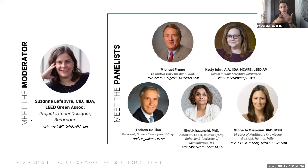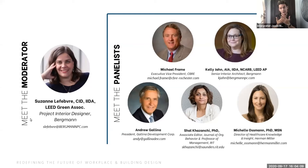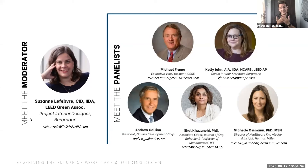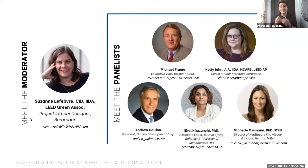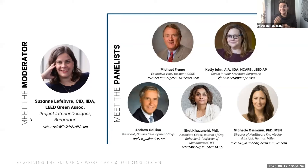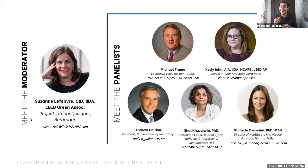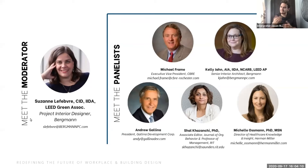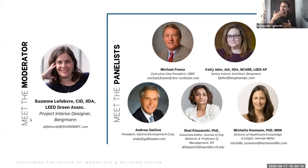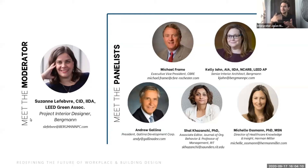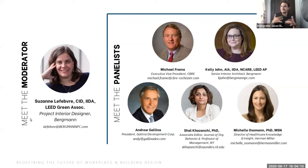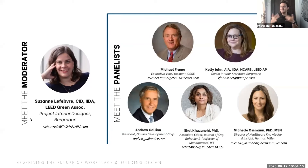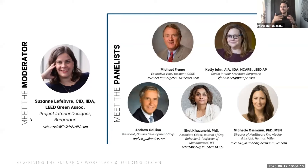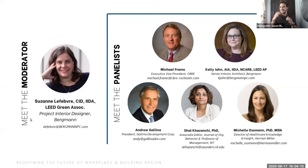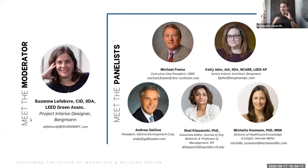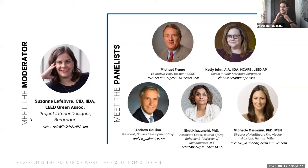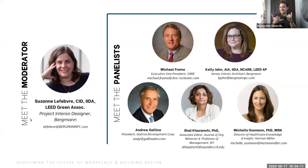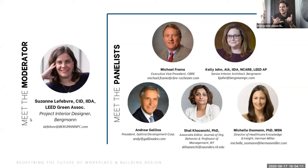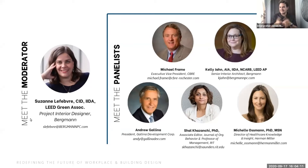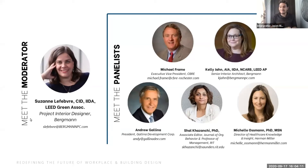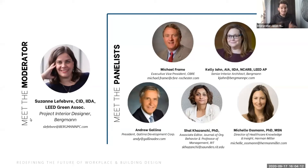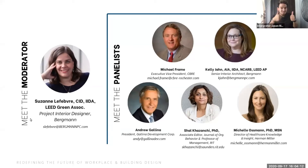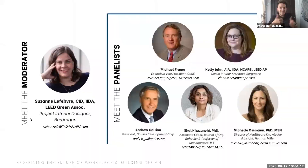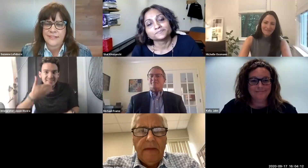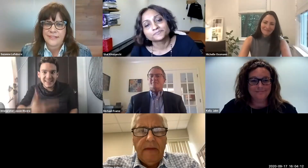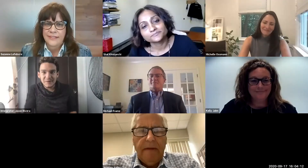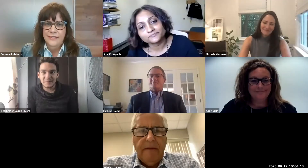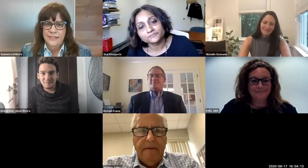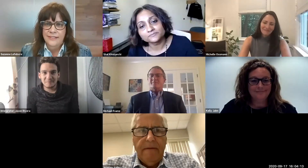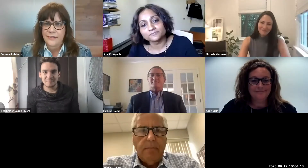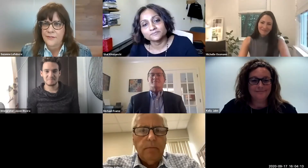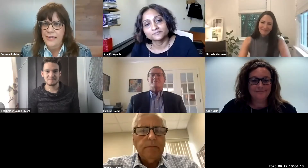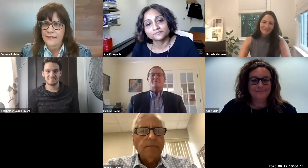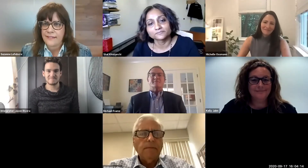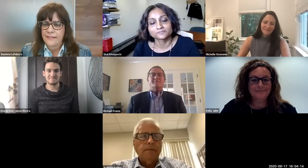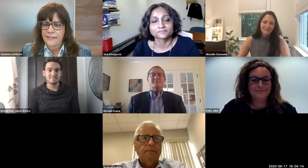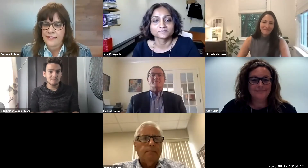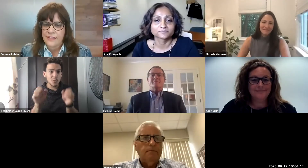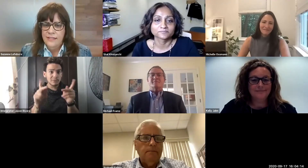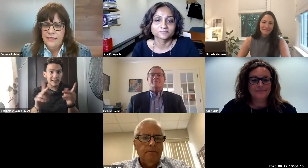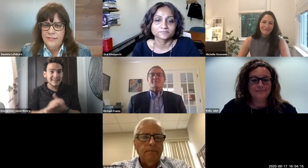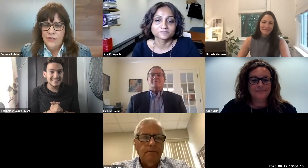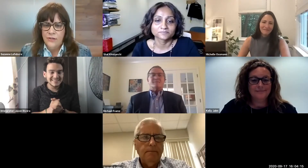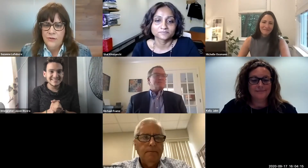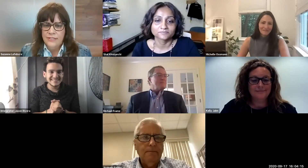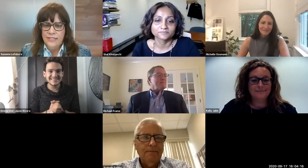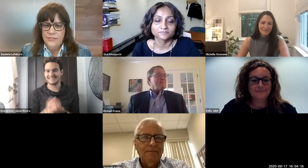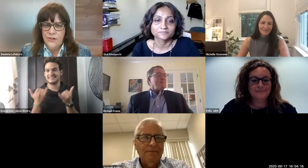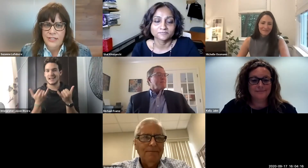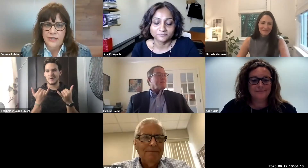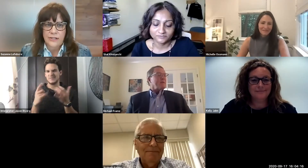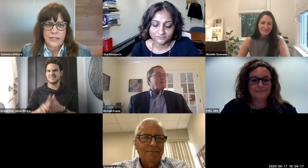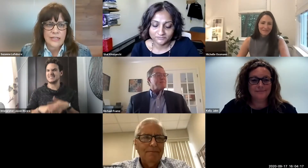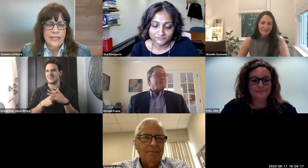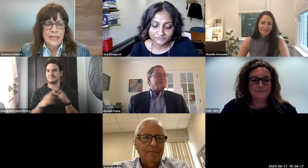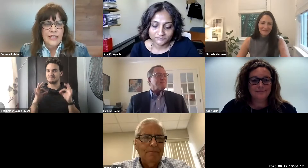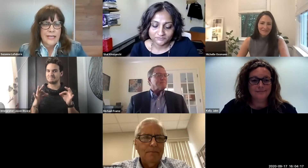I think we're gonna have a good conversation today. Great, thank you. All right. So let's get started